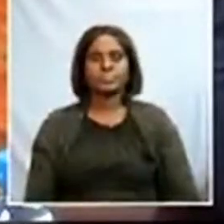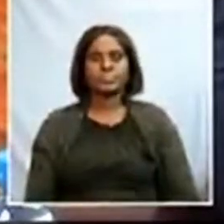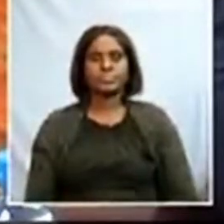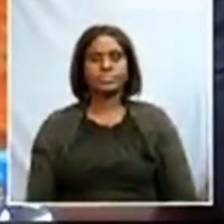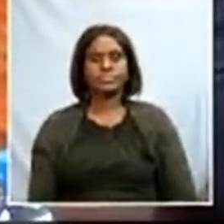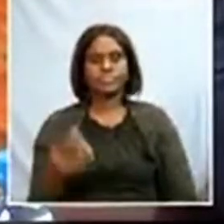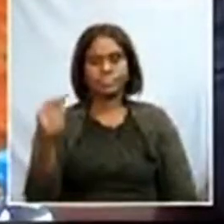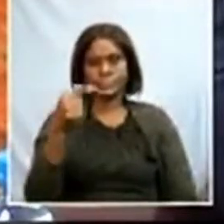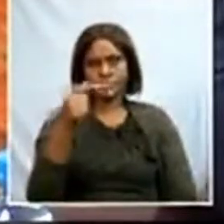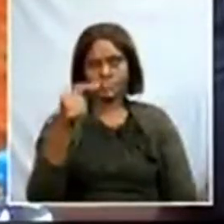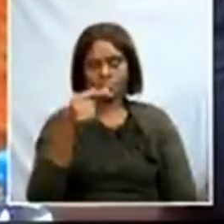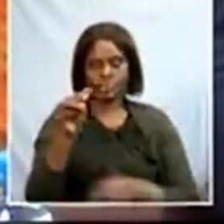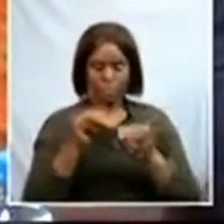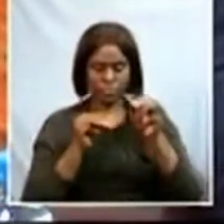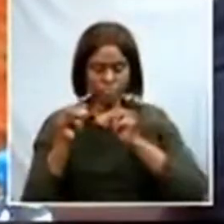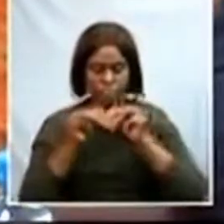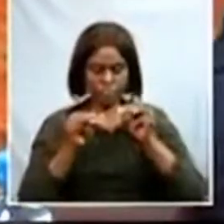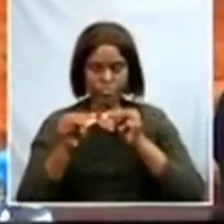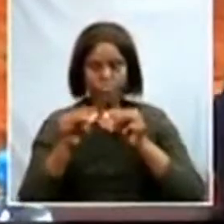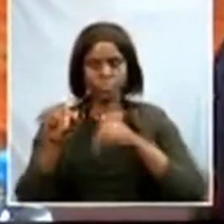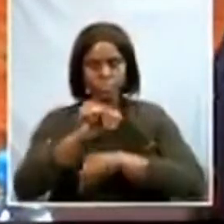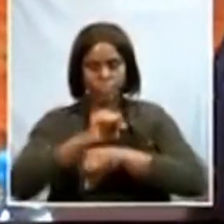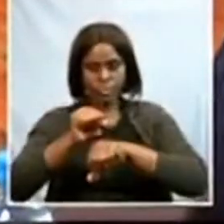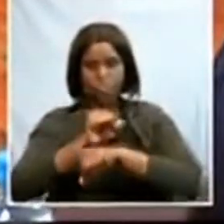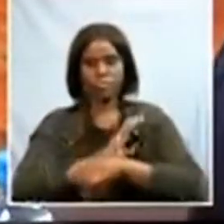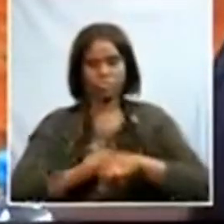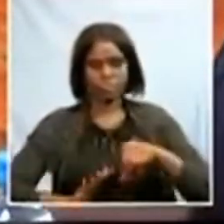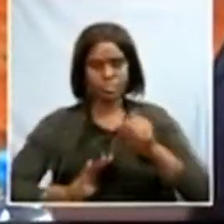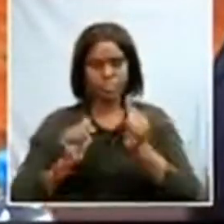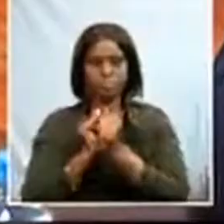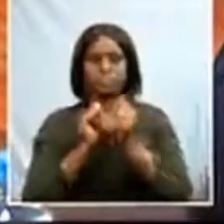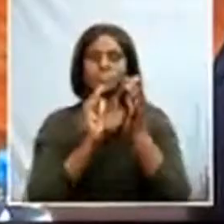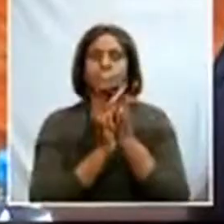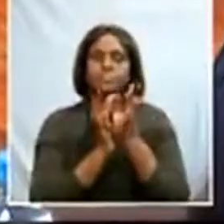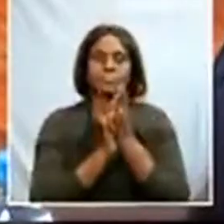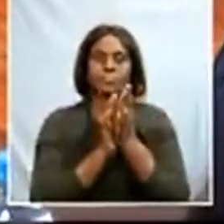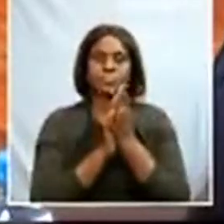Query G, Chair, management of secondary boarding and school